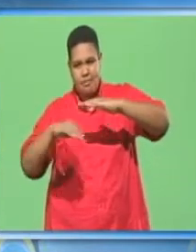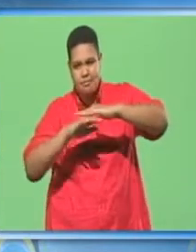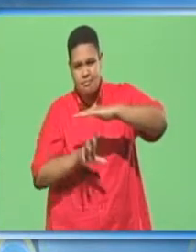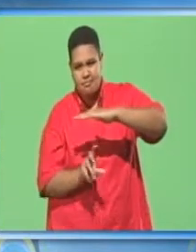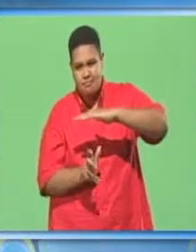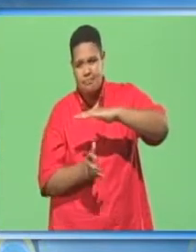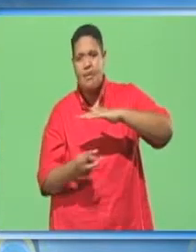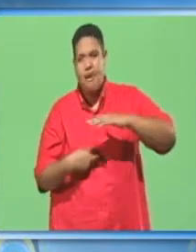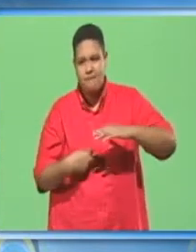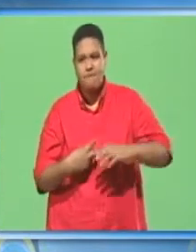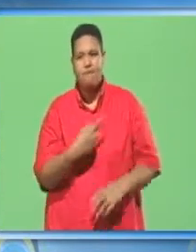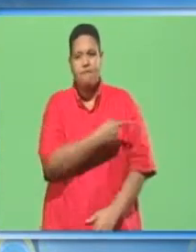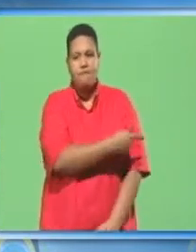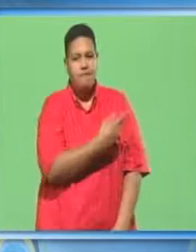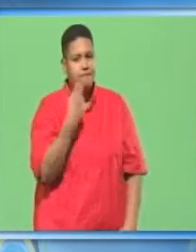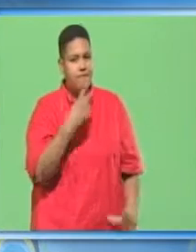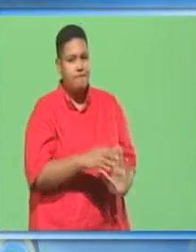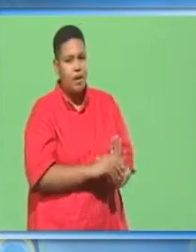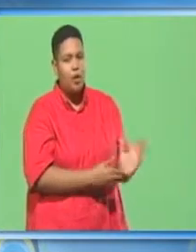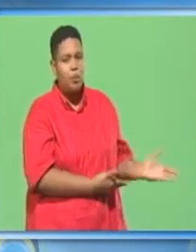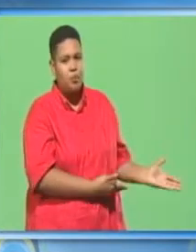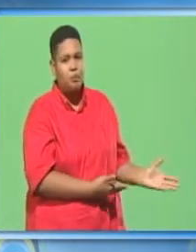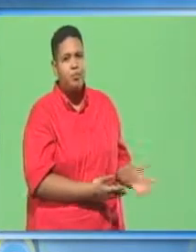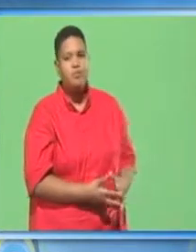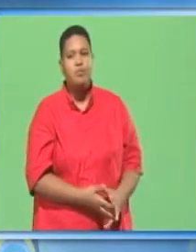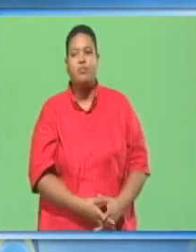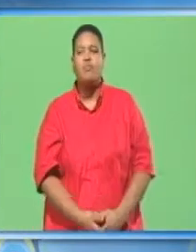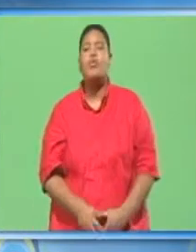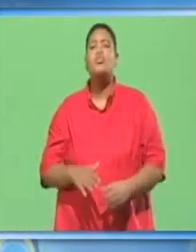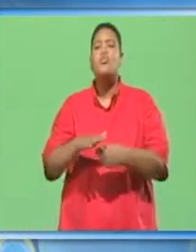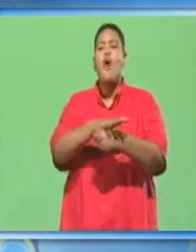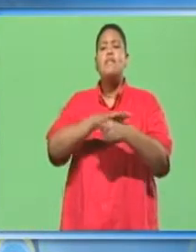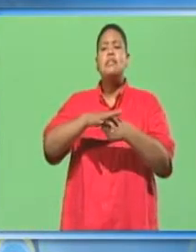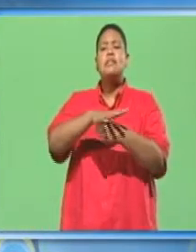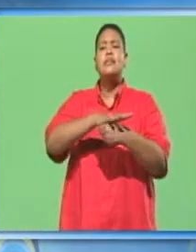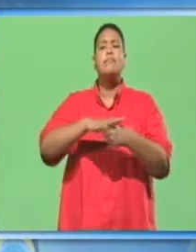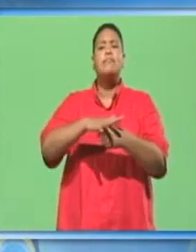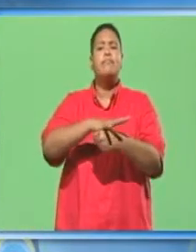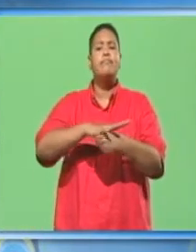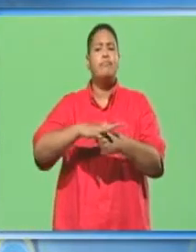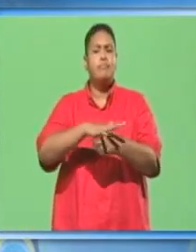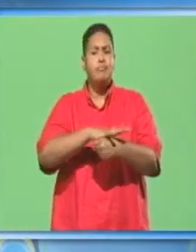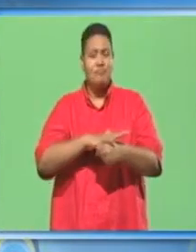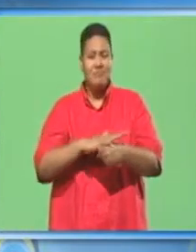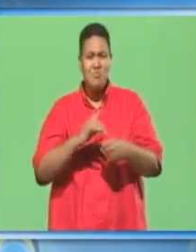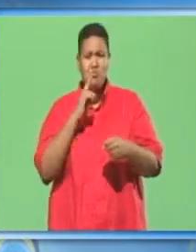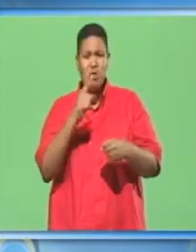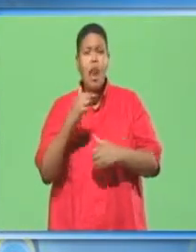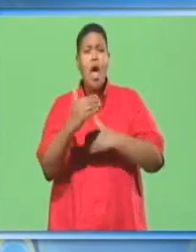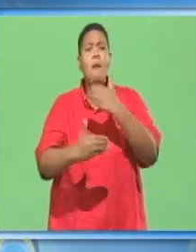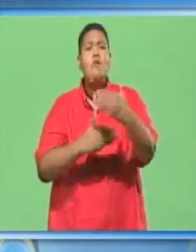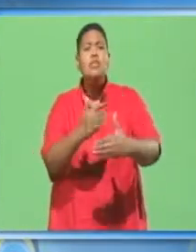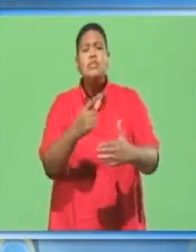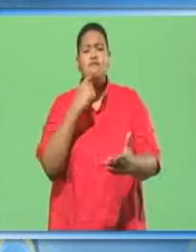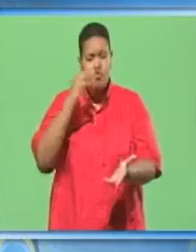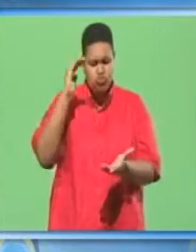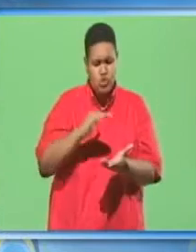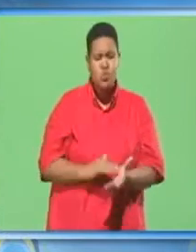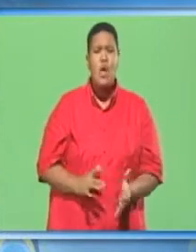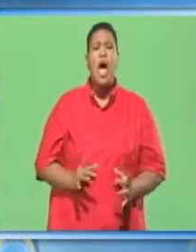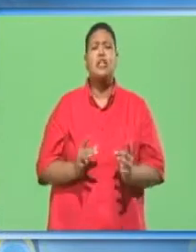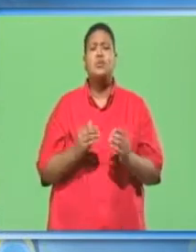Surfacing. This is the process of producing a